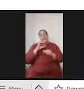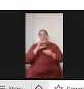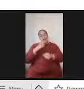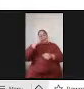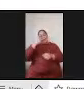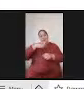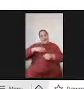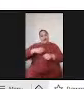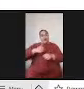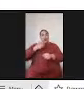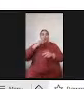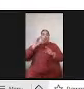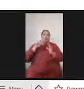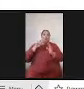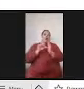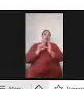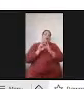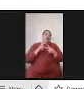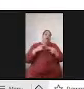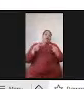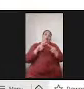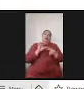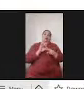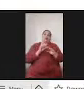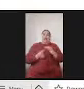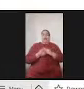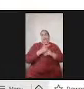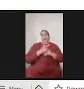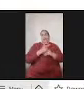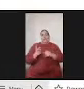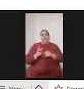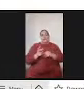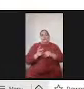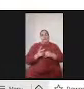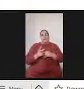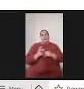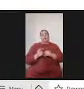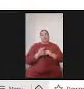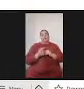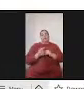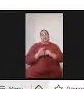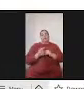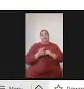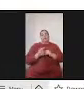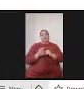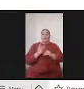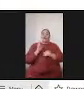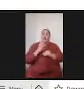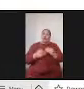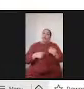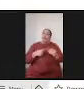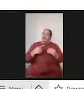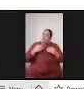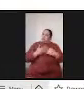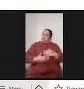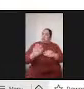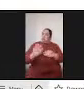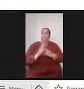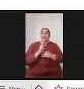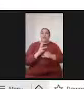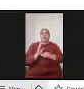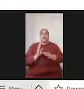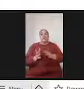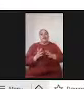so invaluable, and it really still happens again. It still happens, and it will always happen. This is just to